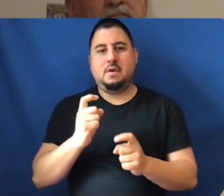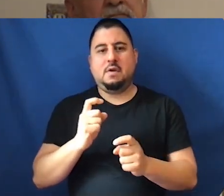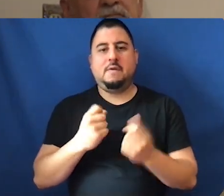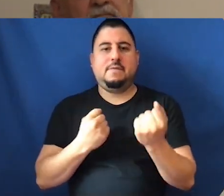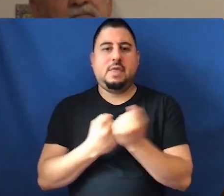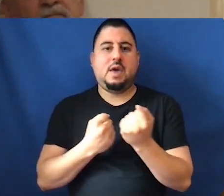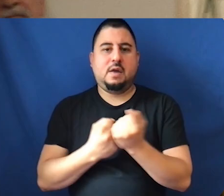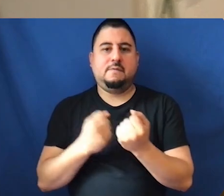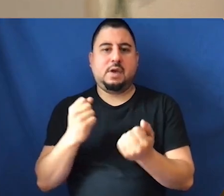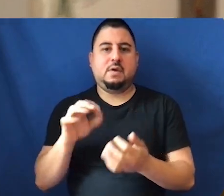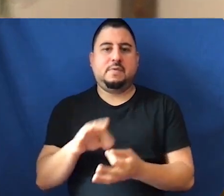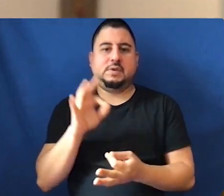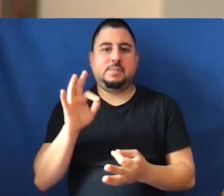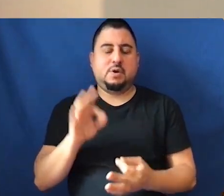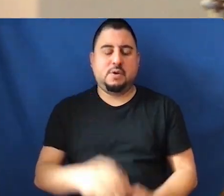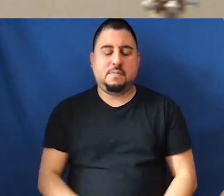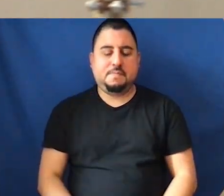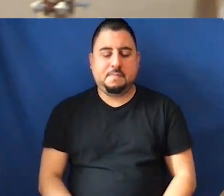Advocate.